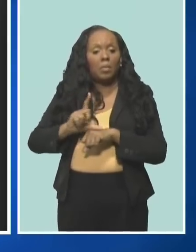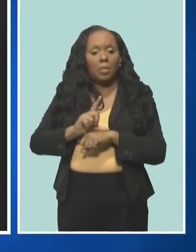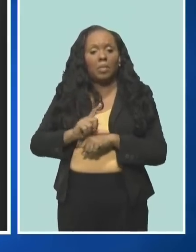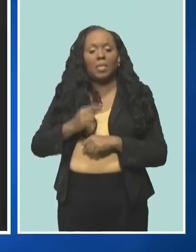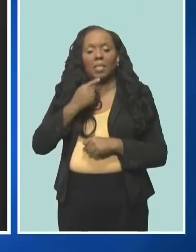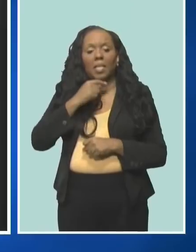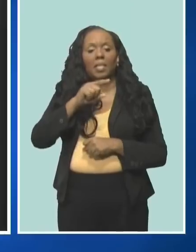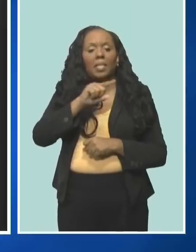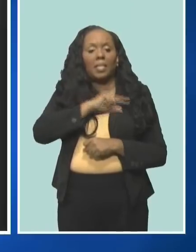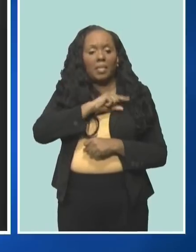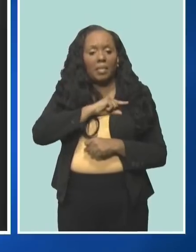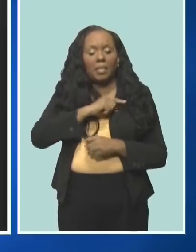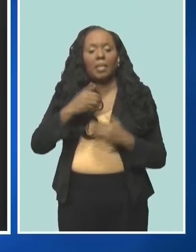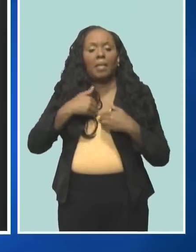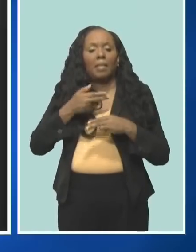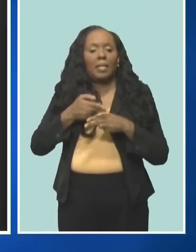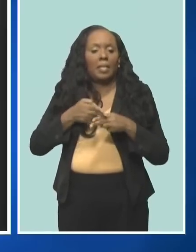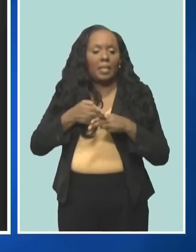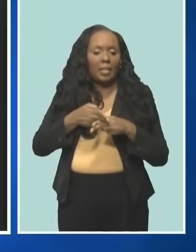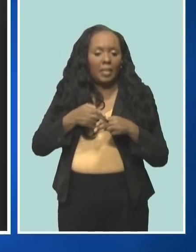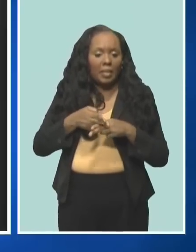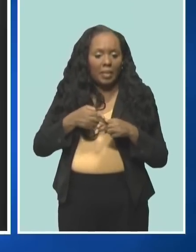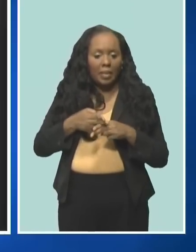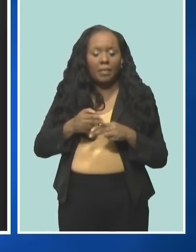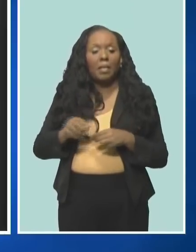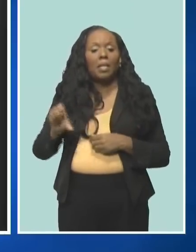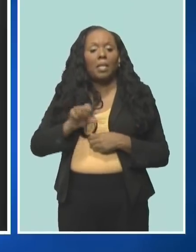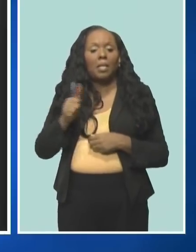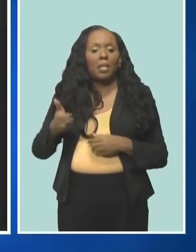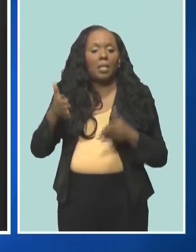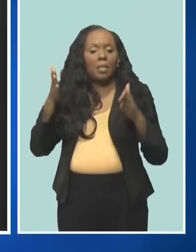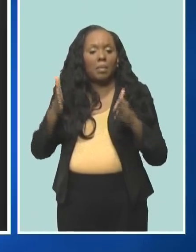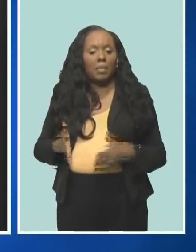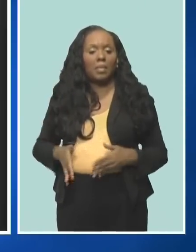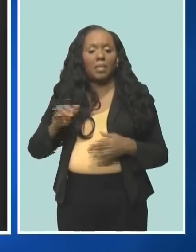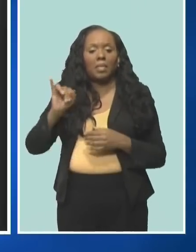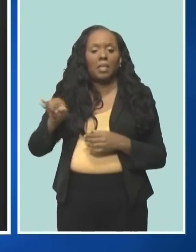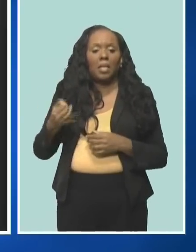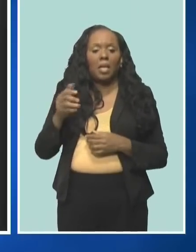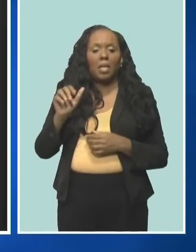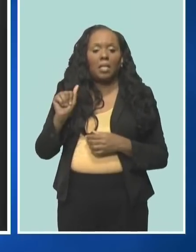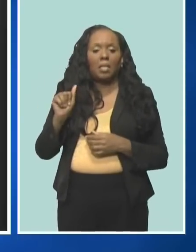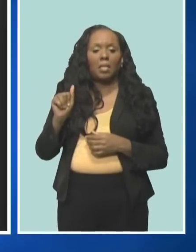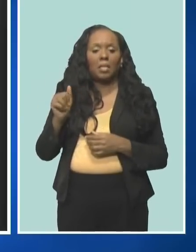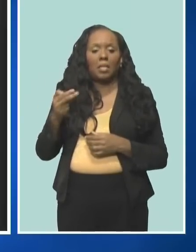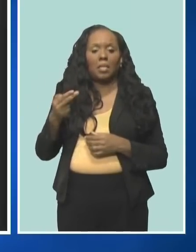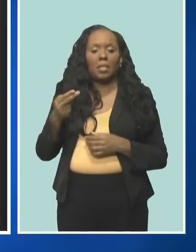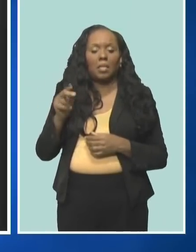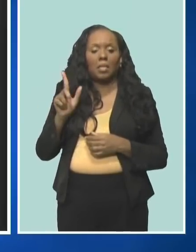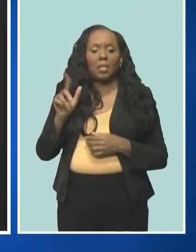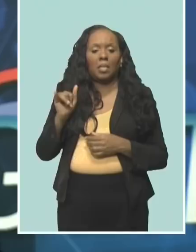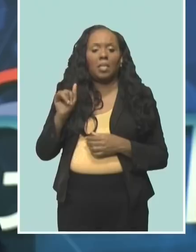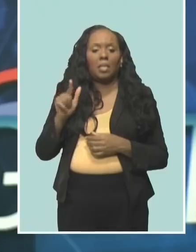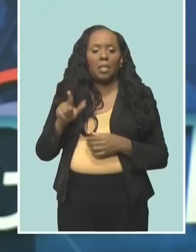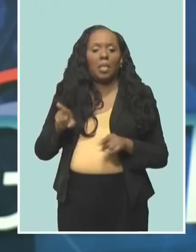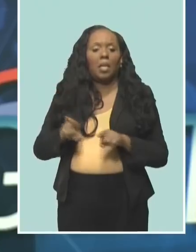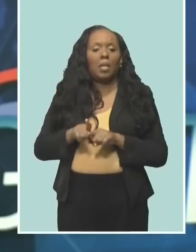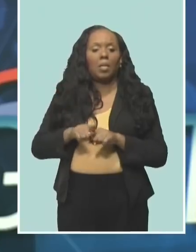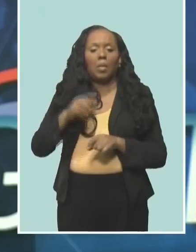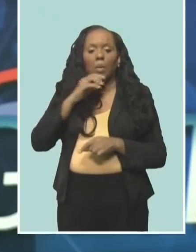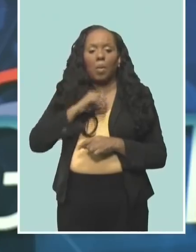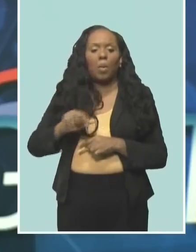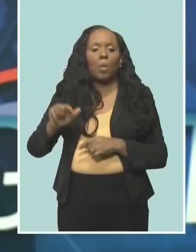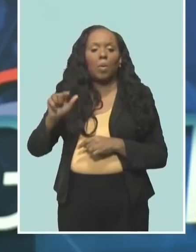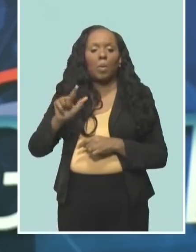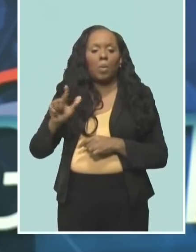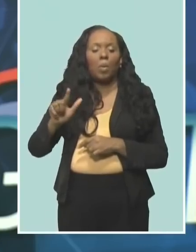earlier pleaded guilty to possession of a knife blade or sharp-pointed object in a public place. Another accused, Jaleel